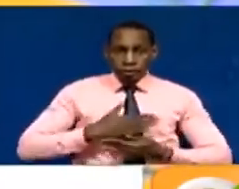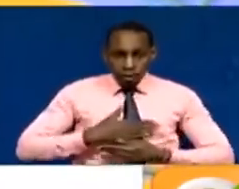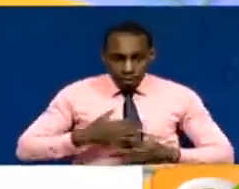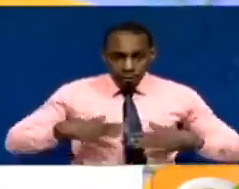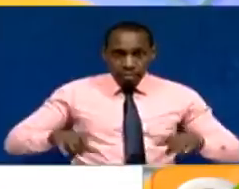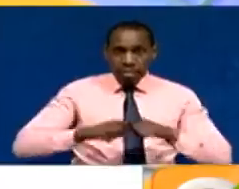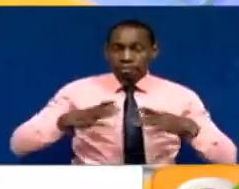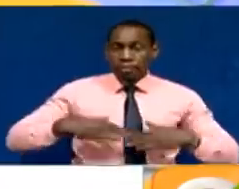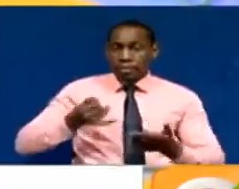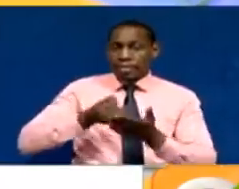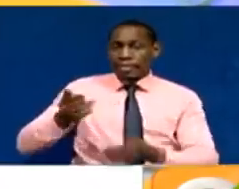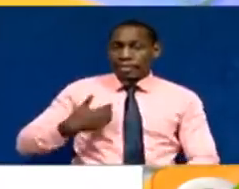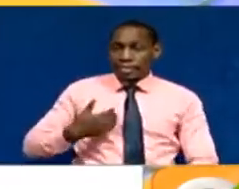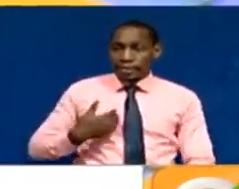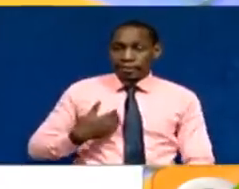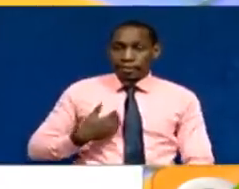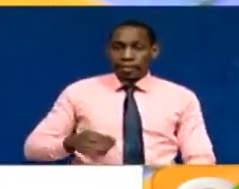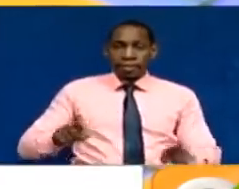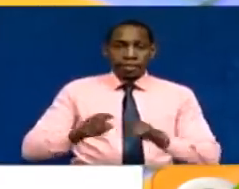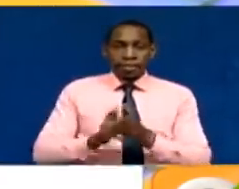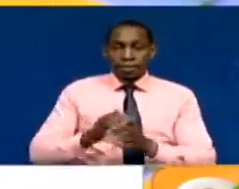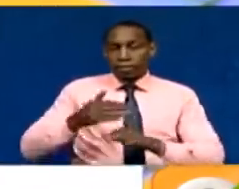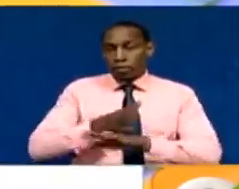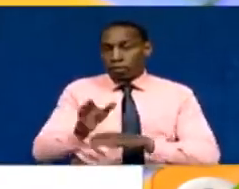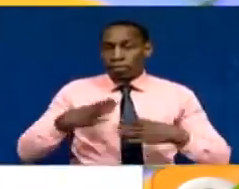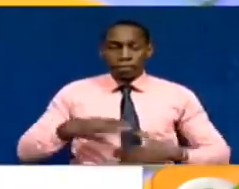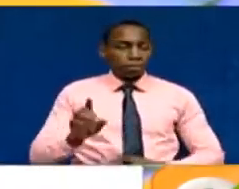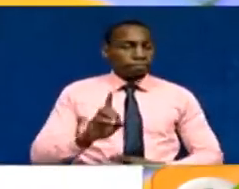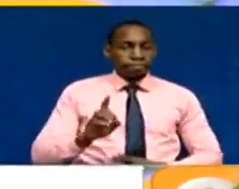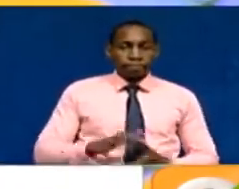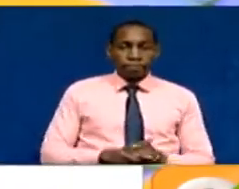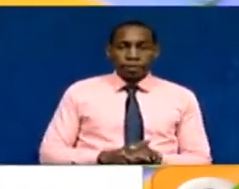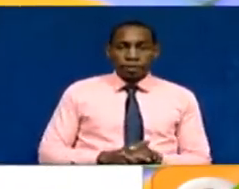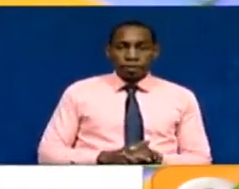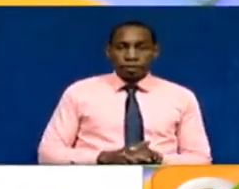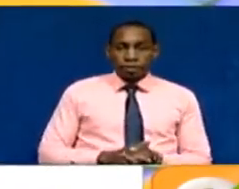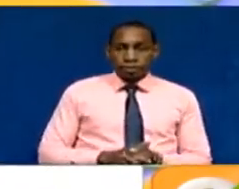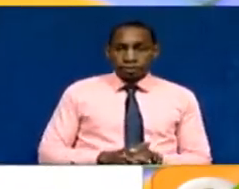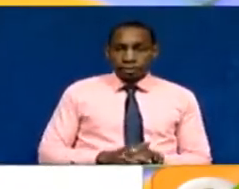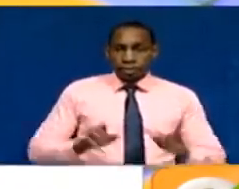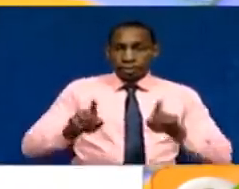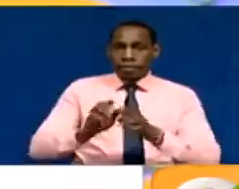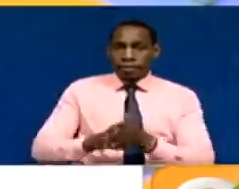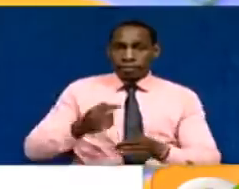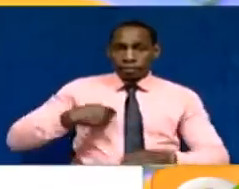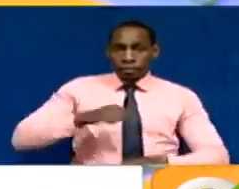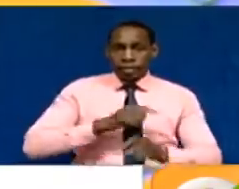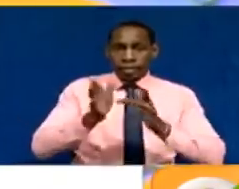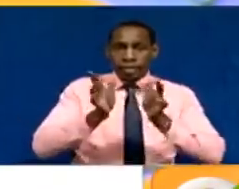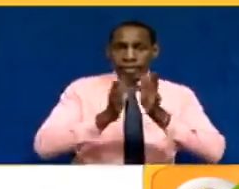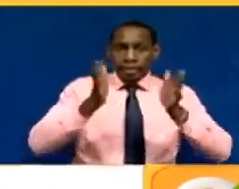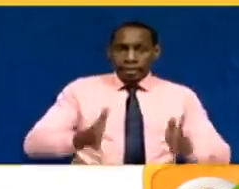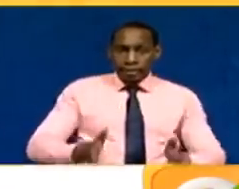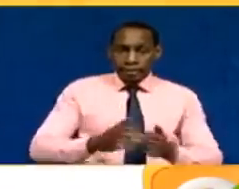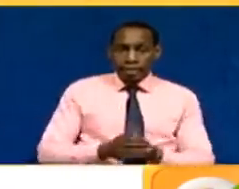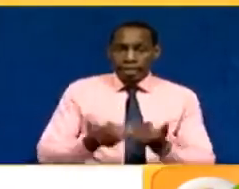We are people of integrity. We are not con men. We are not fraudsters. And we are Christians.